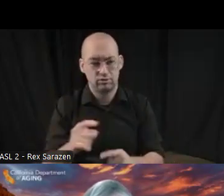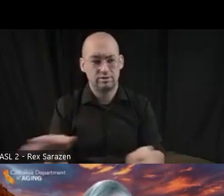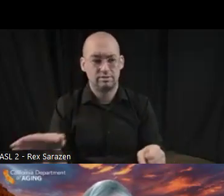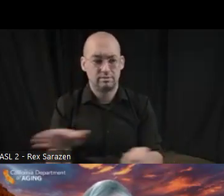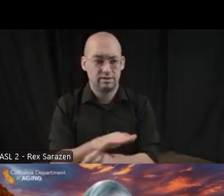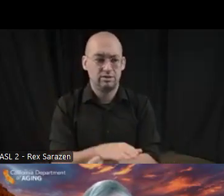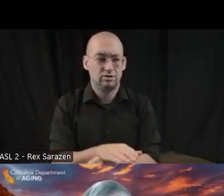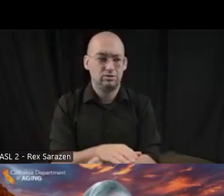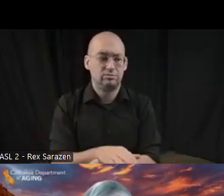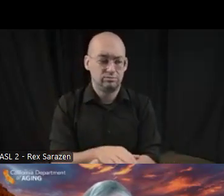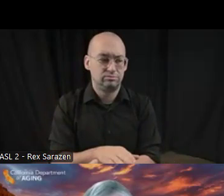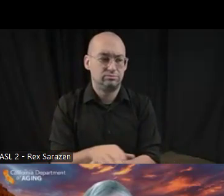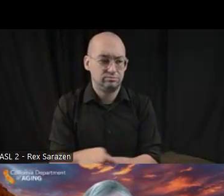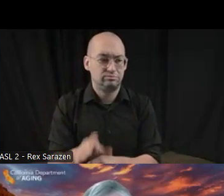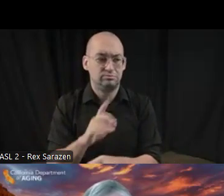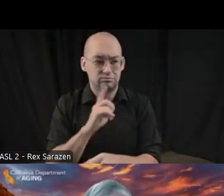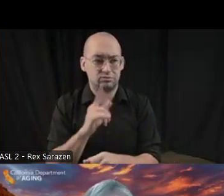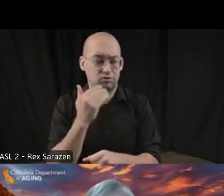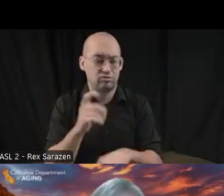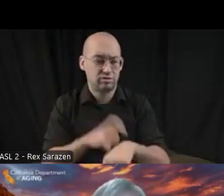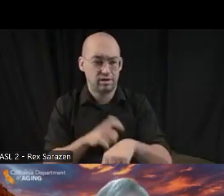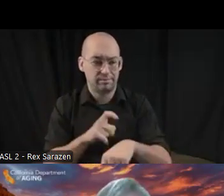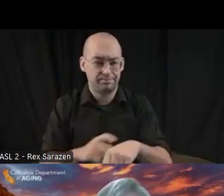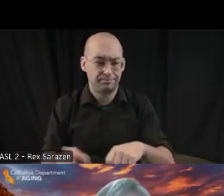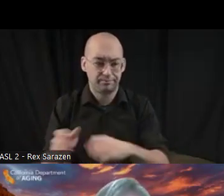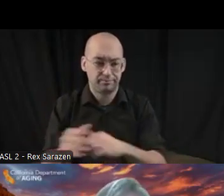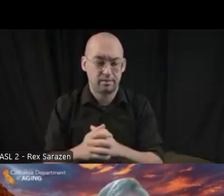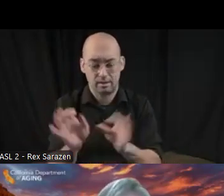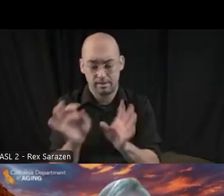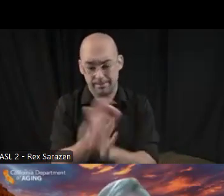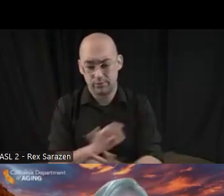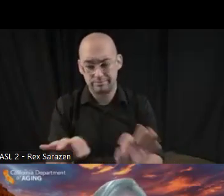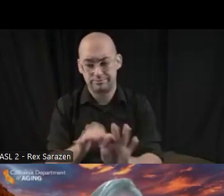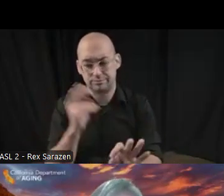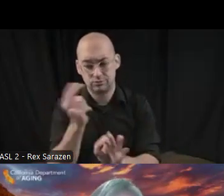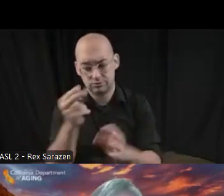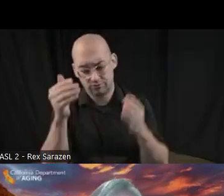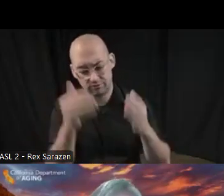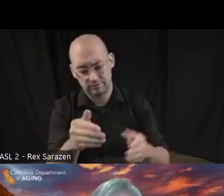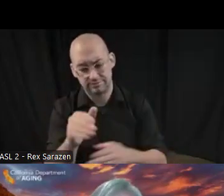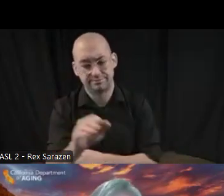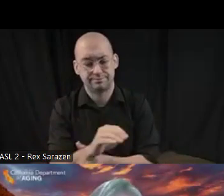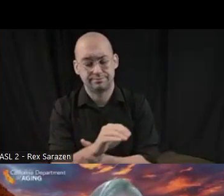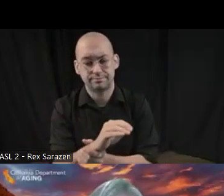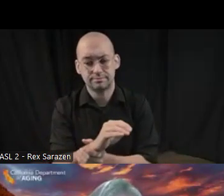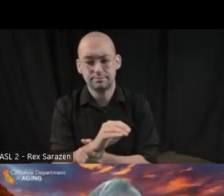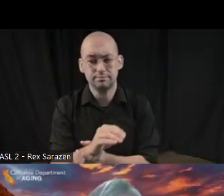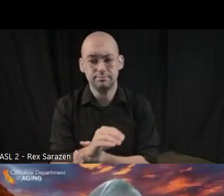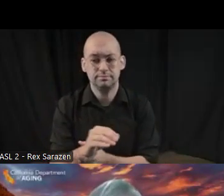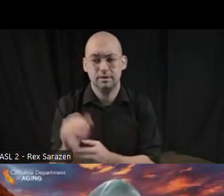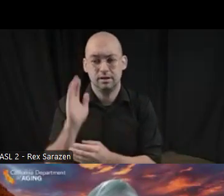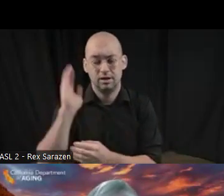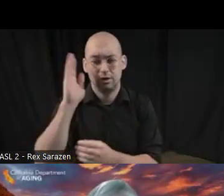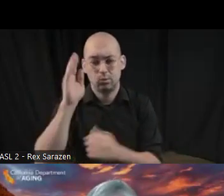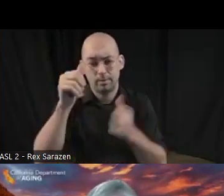timely and a really important focus of the committee. Yeah, and I'm going to put up a link in the chat that